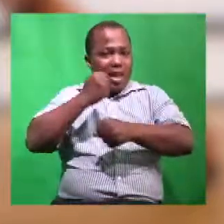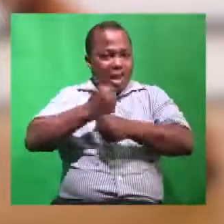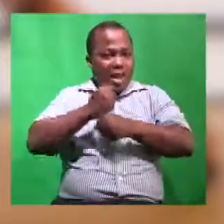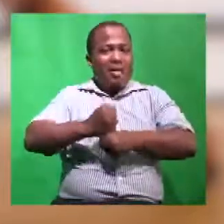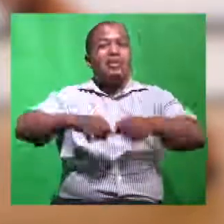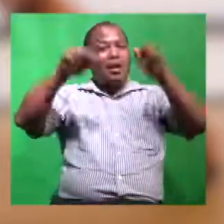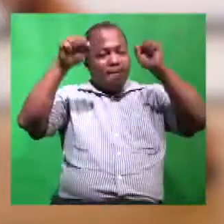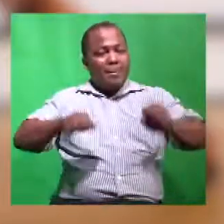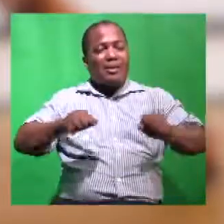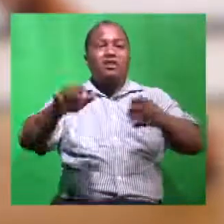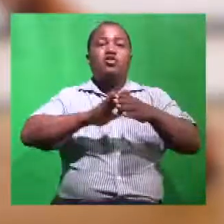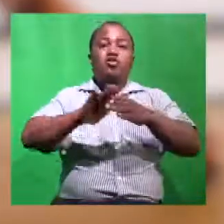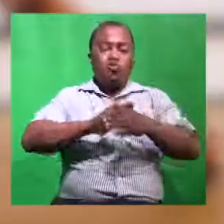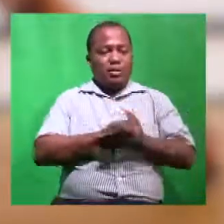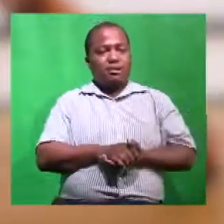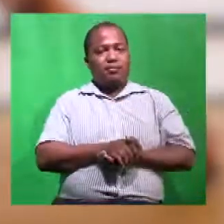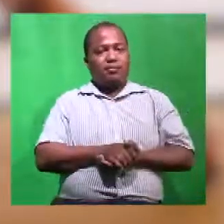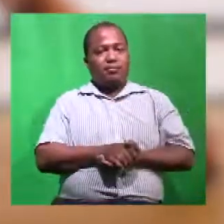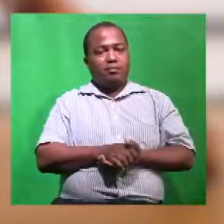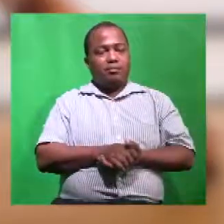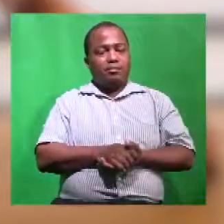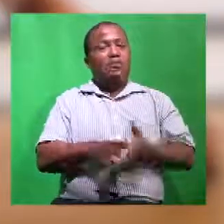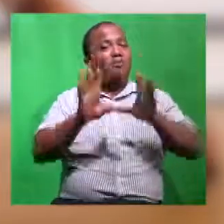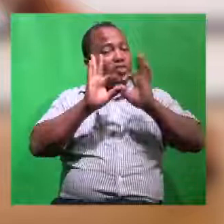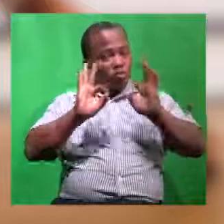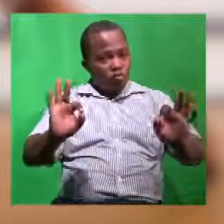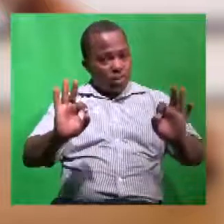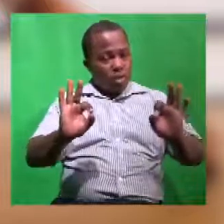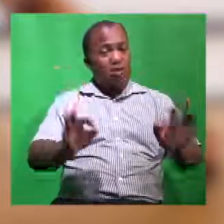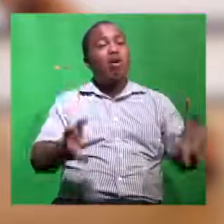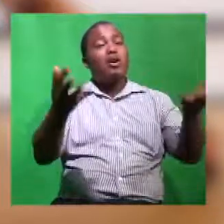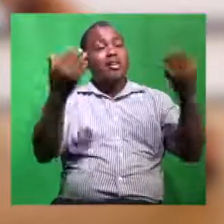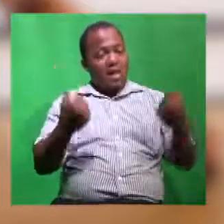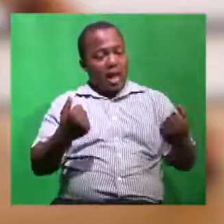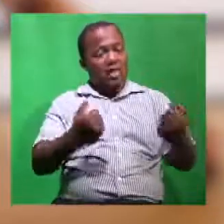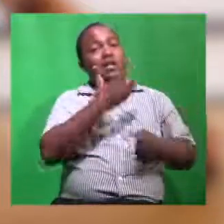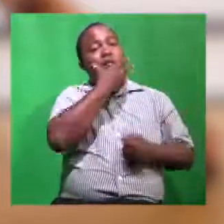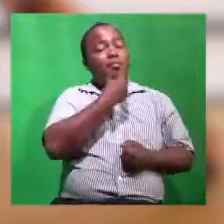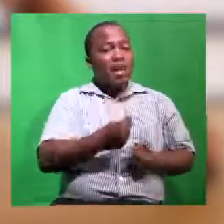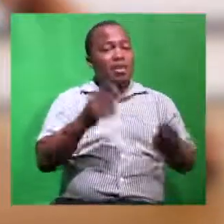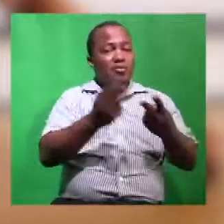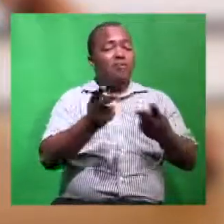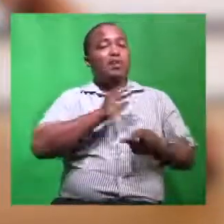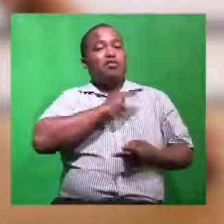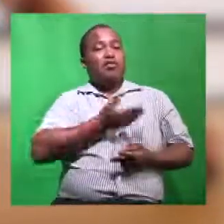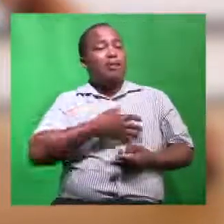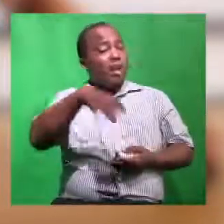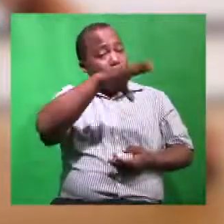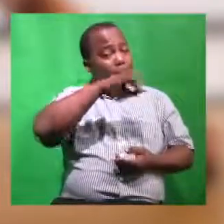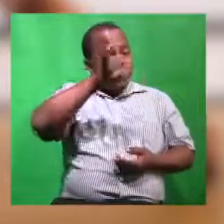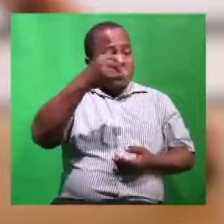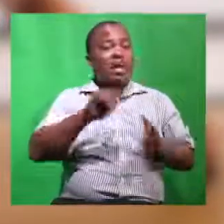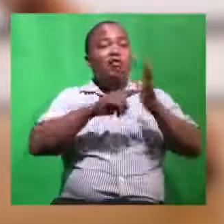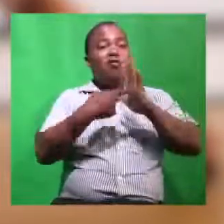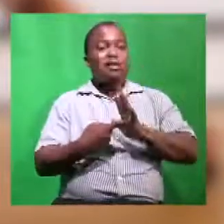be used, accessible or accessible in male and also in female, in both sexes.